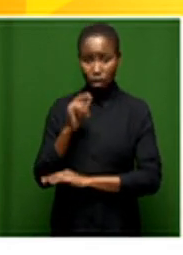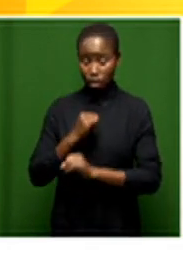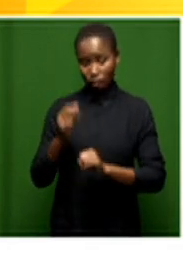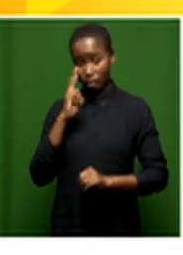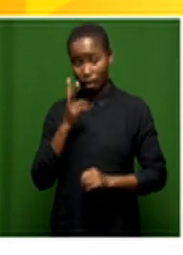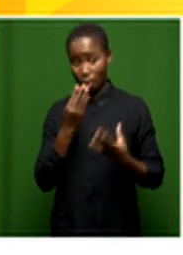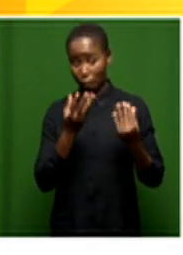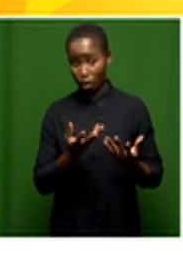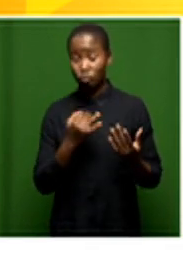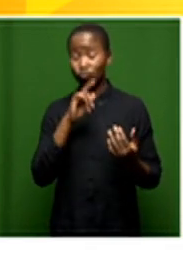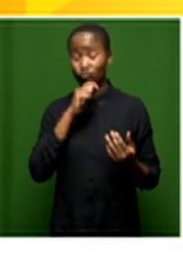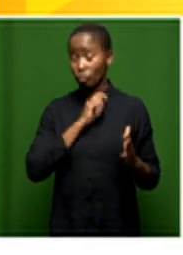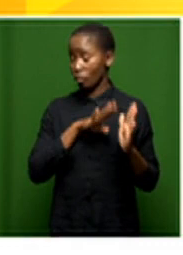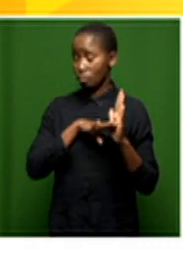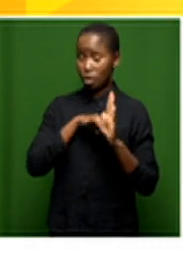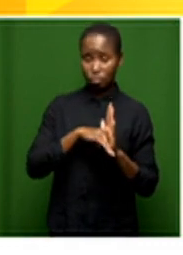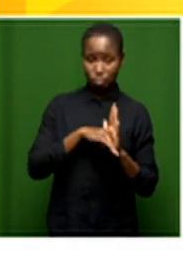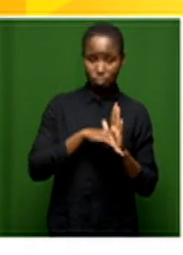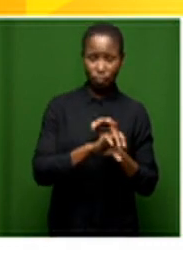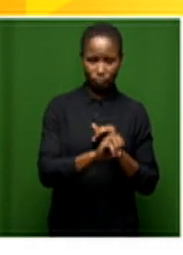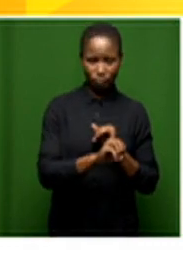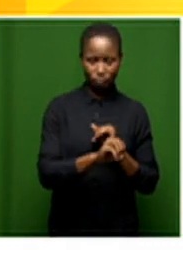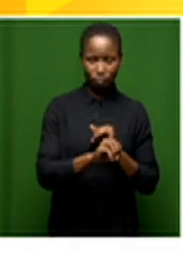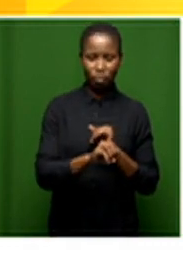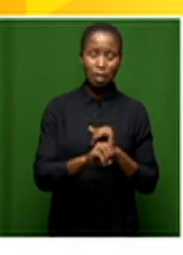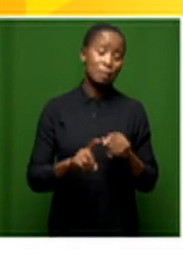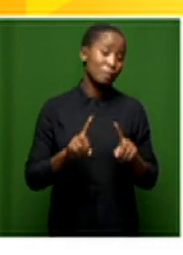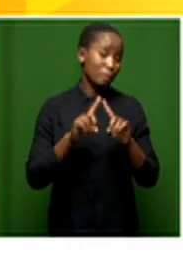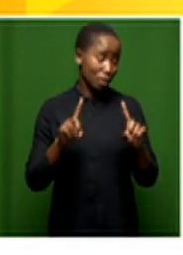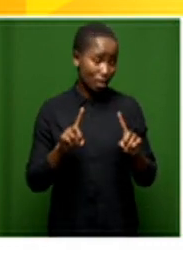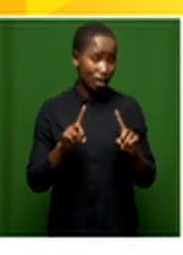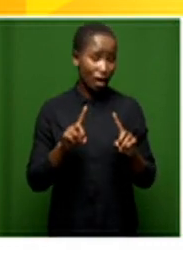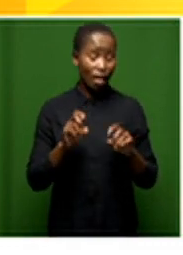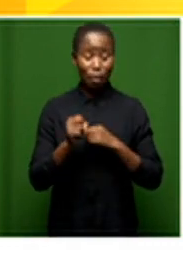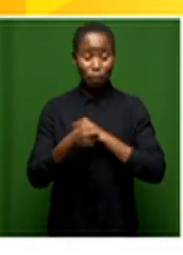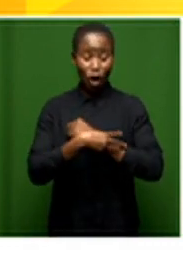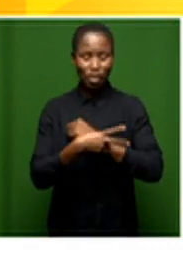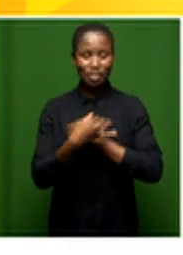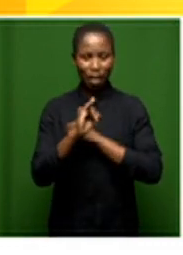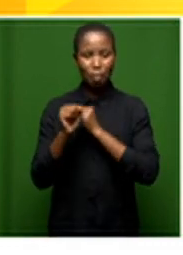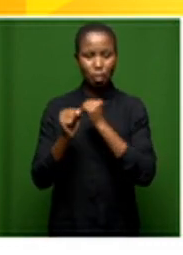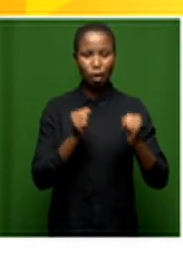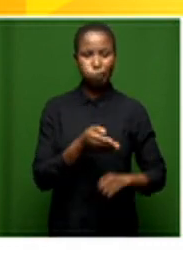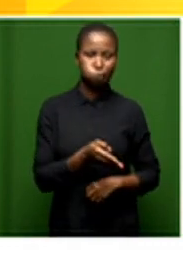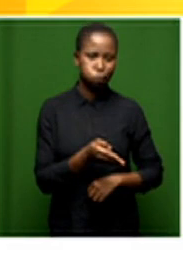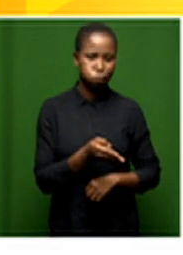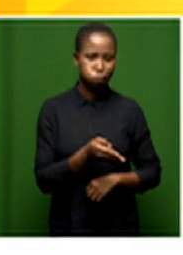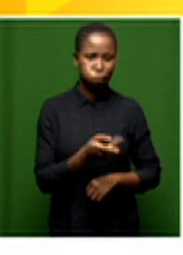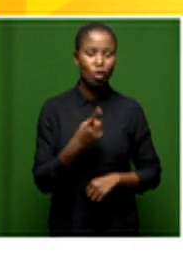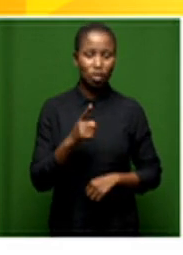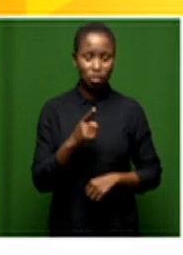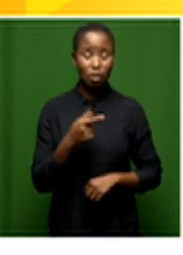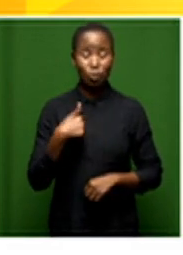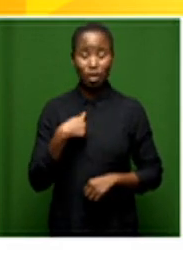in a while. It has dropped substantially. However, the virus has gone nowhere, and there are great fears of a third